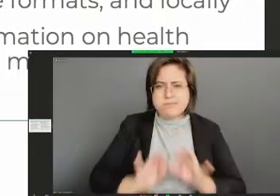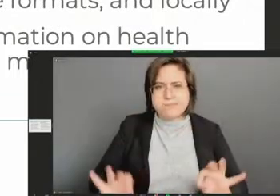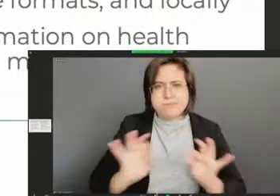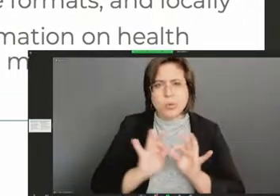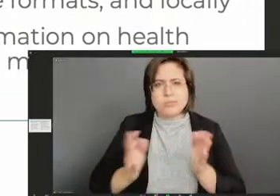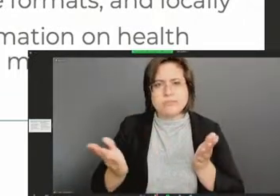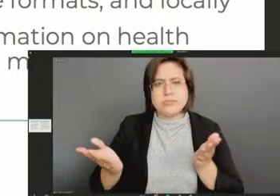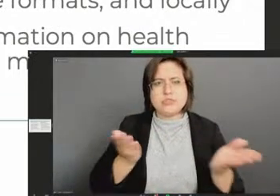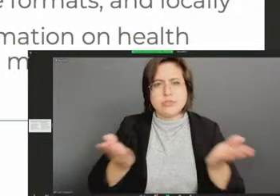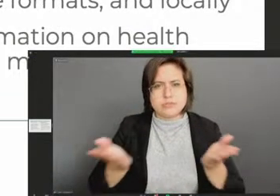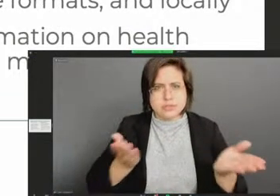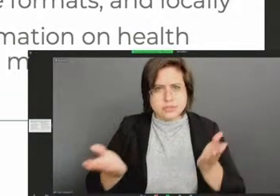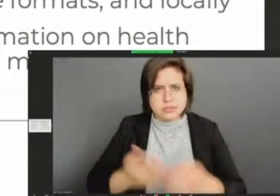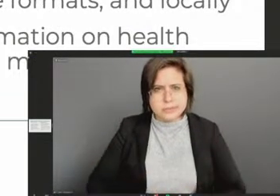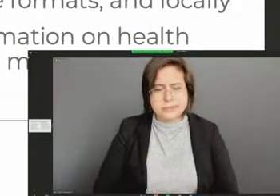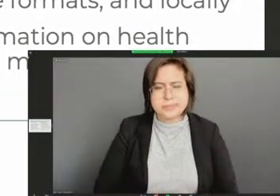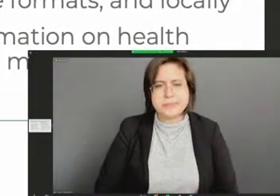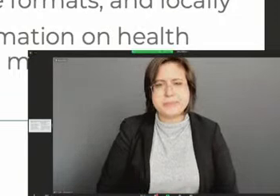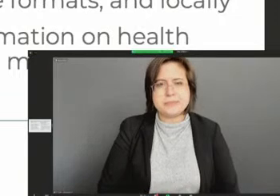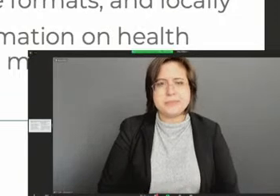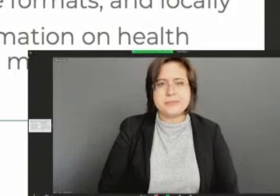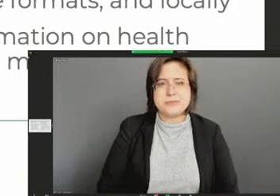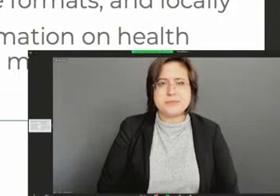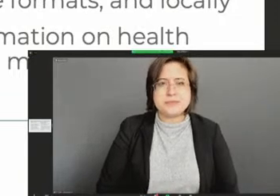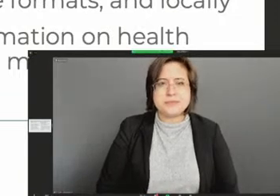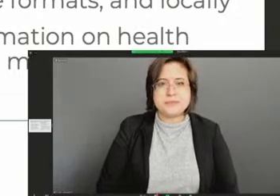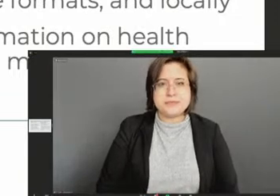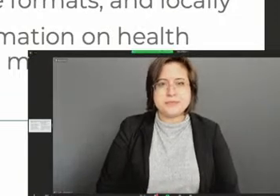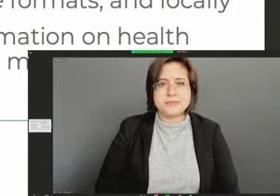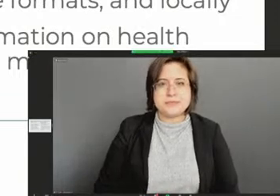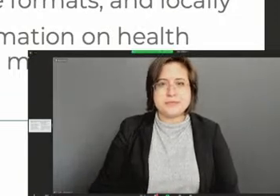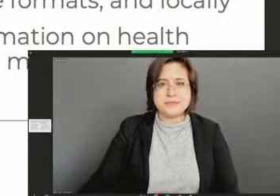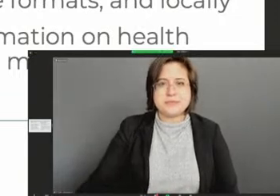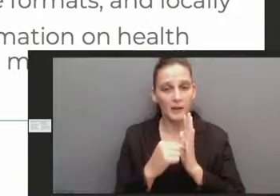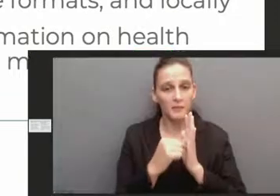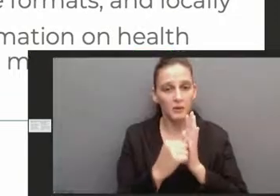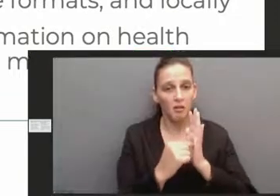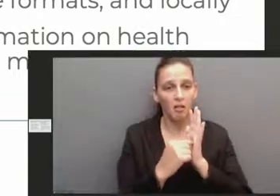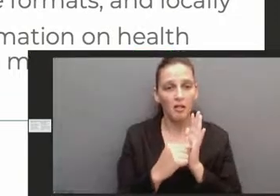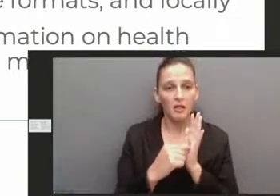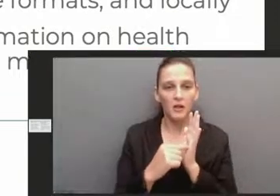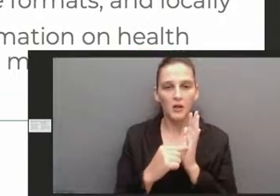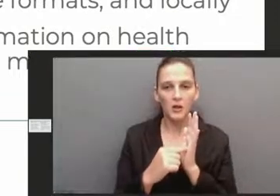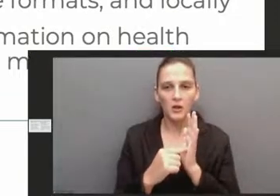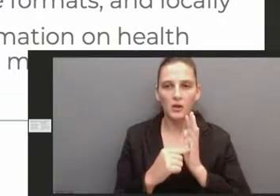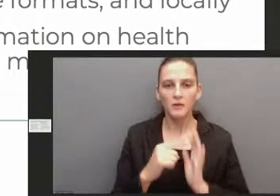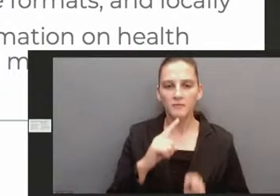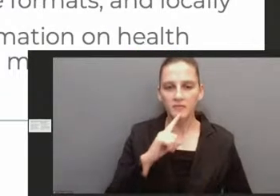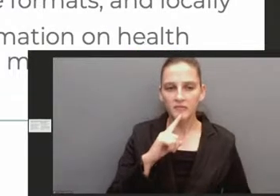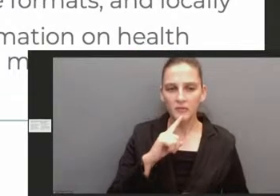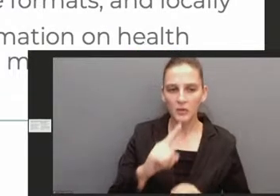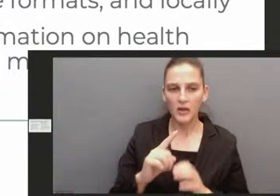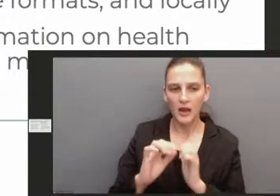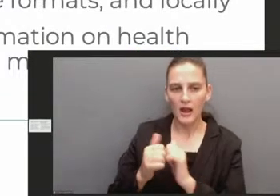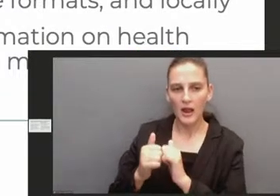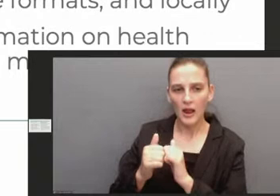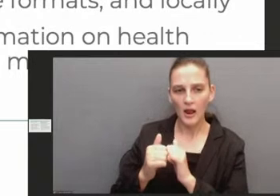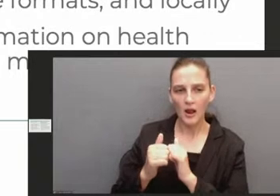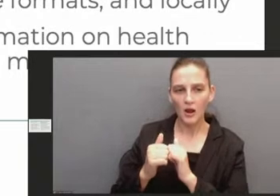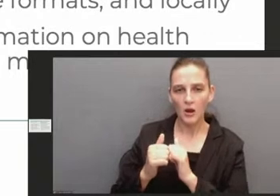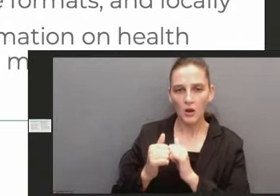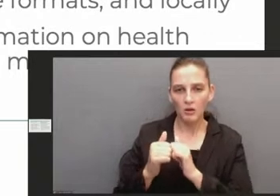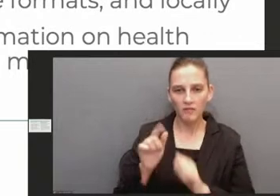services. One example I will use is really combating misinformation